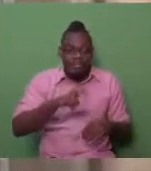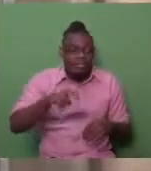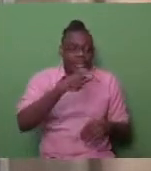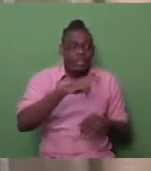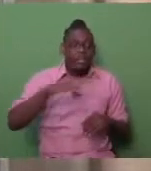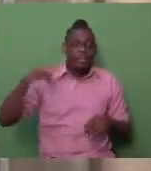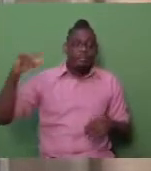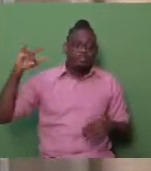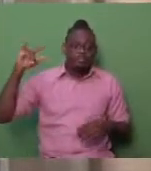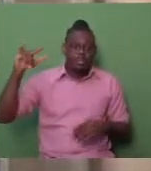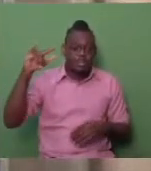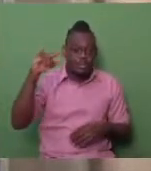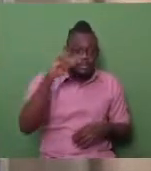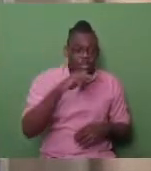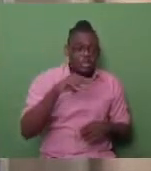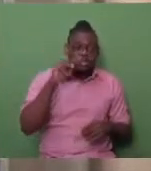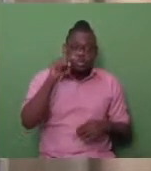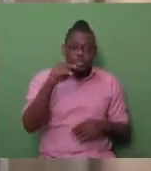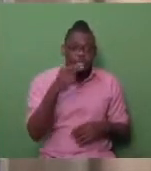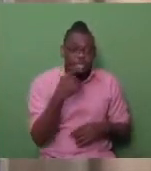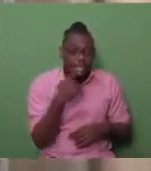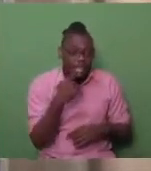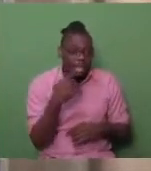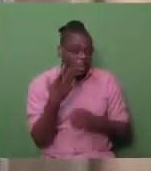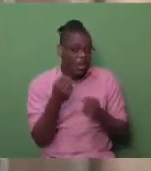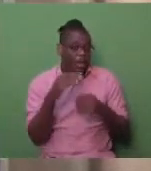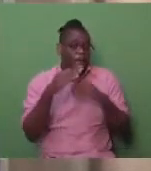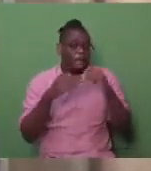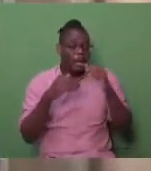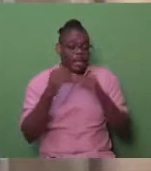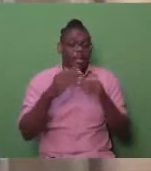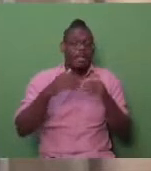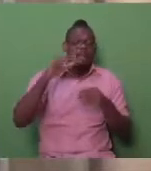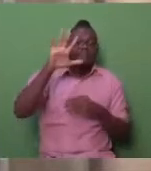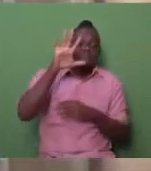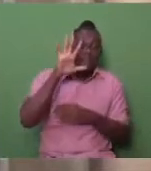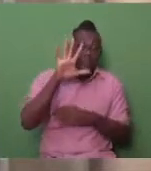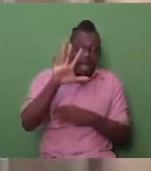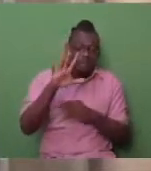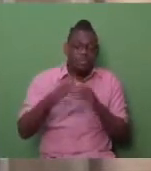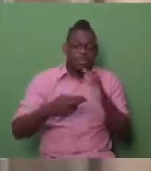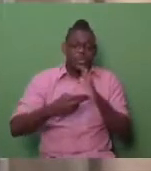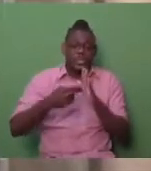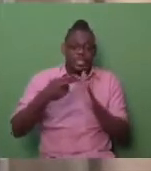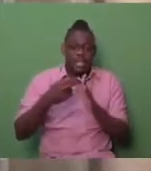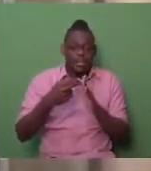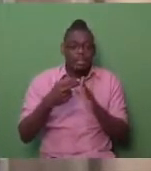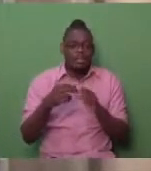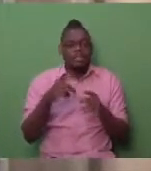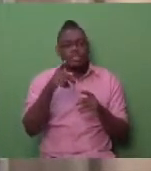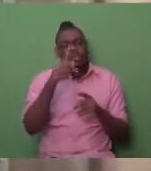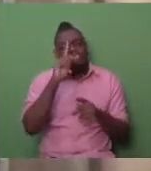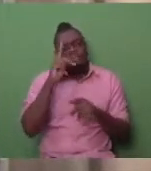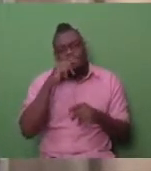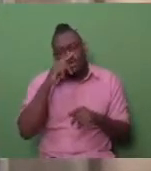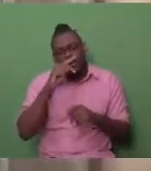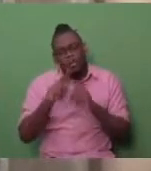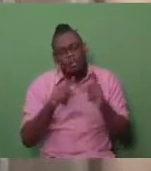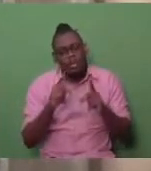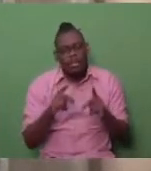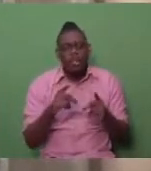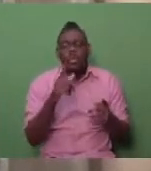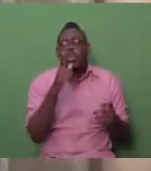Nation of bellboys. People cannot get food, as I say. Five hotels. Hotels for whom? The Prime Minister